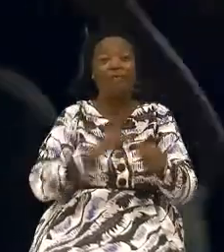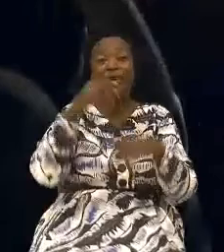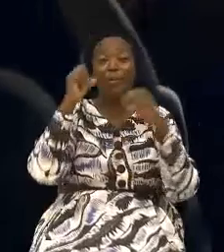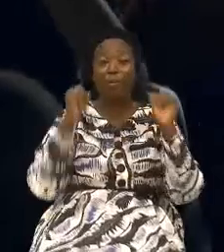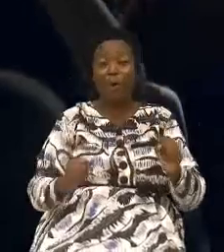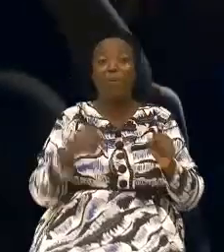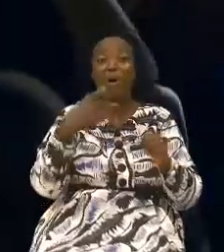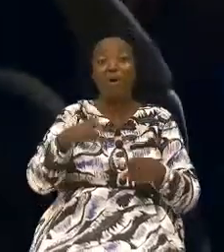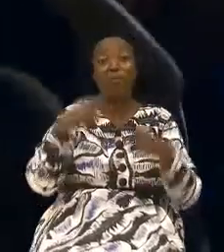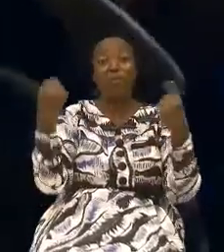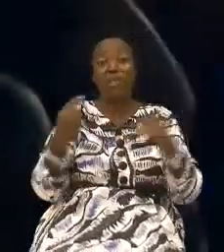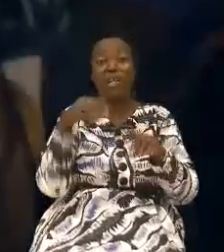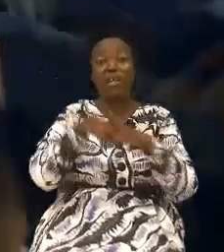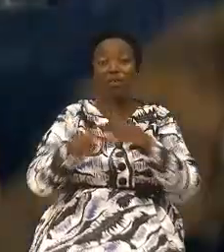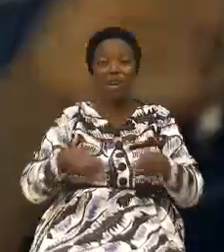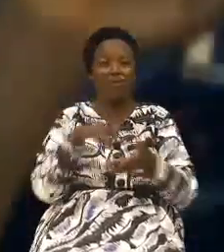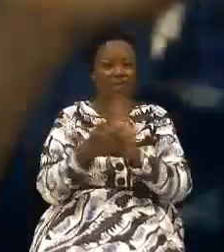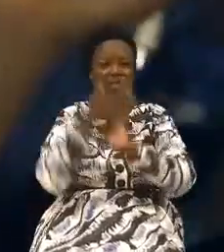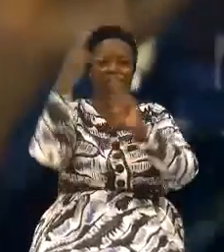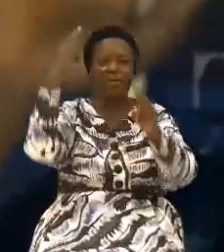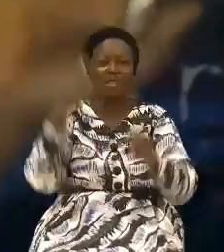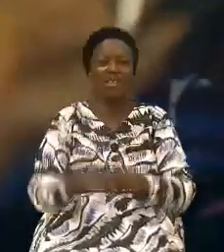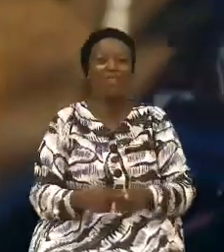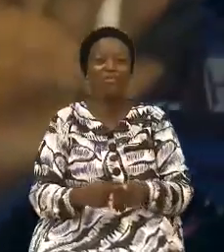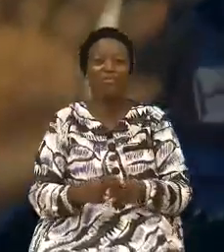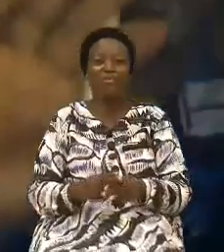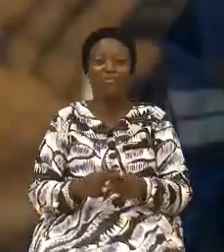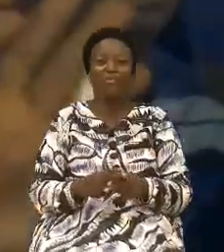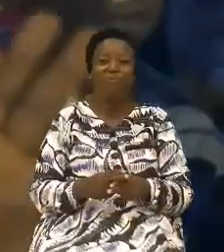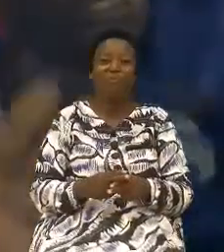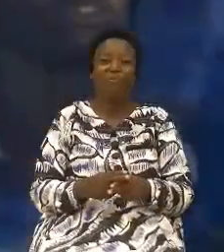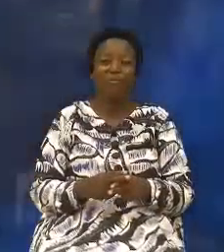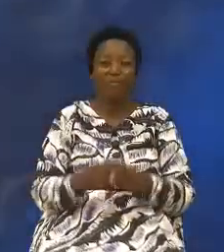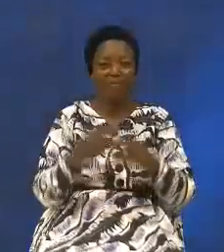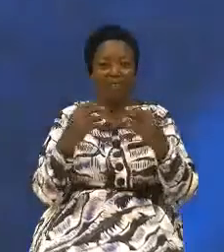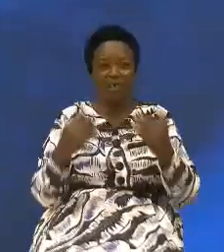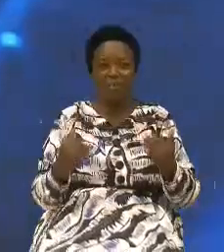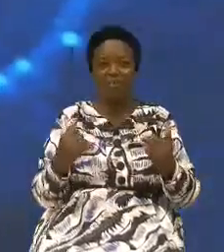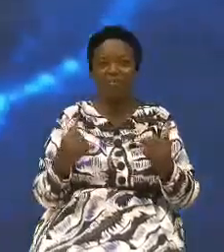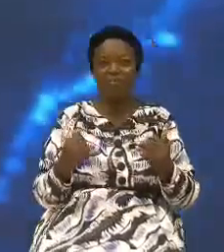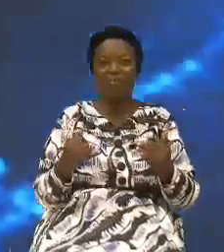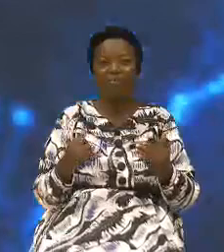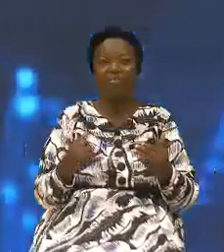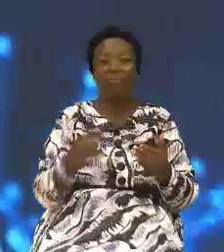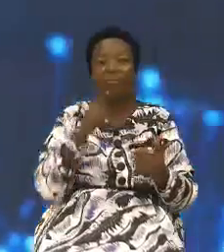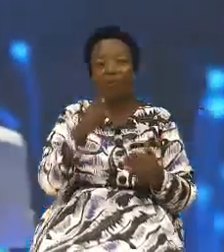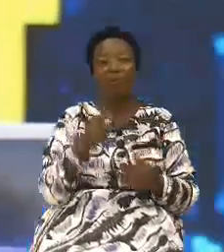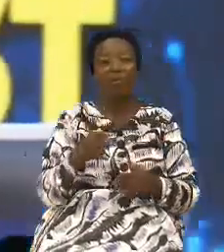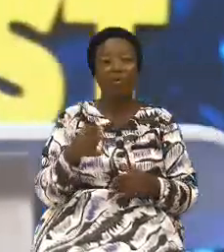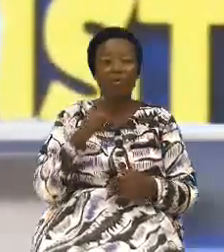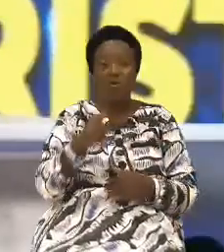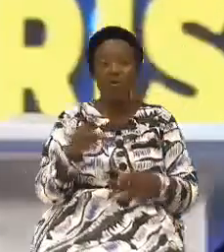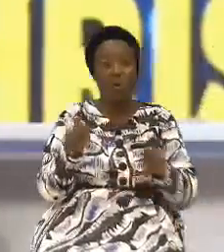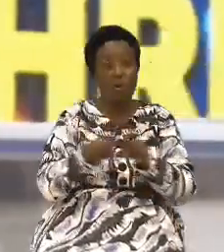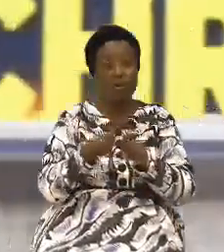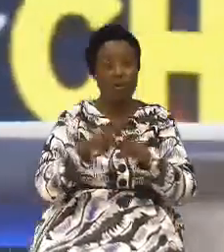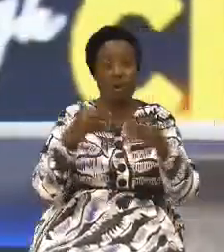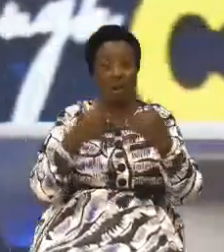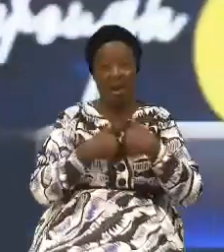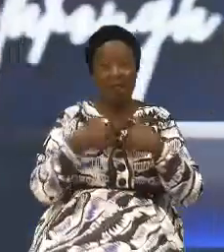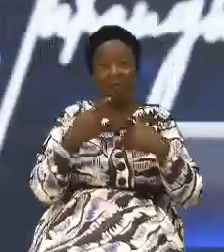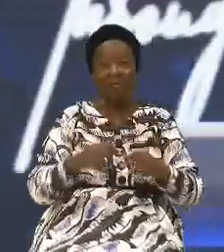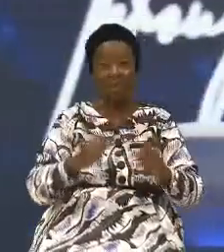in Jesus' name. Now, you'll also have the strength,